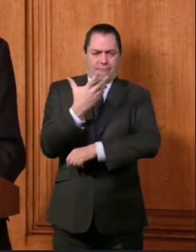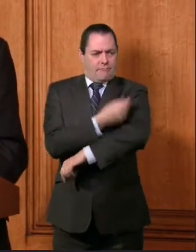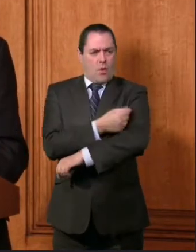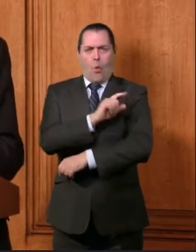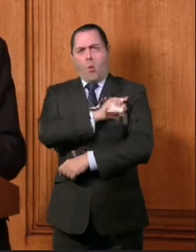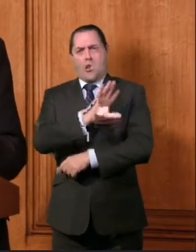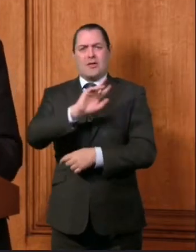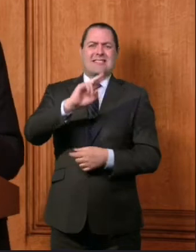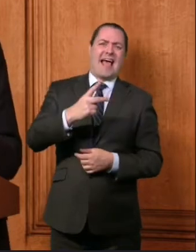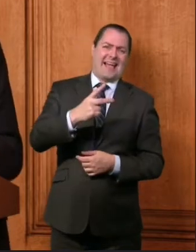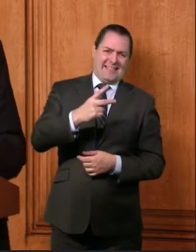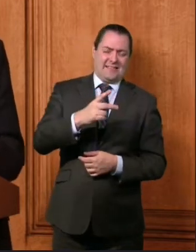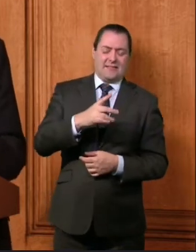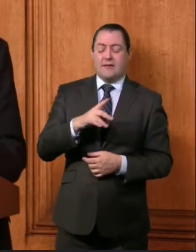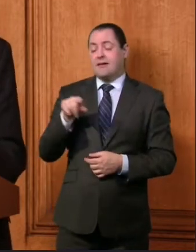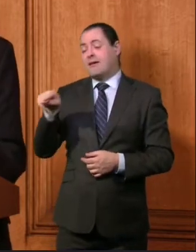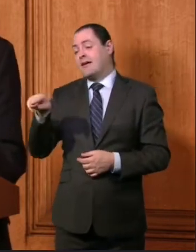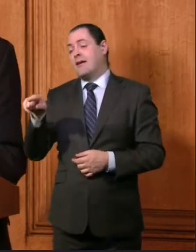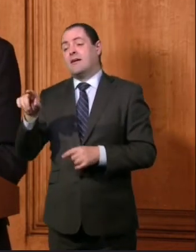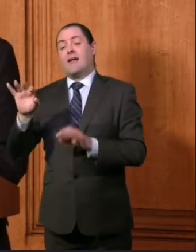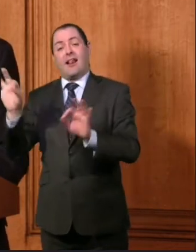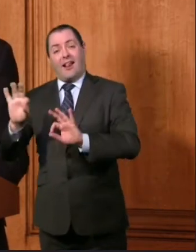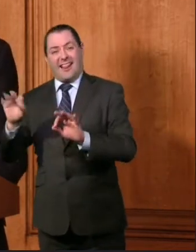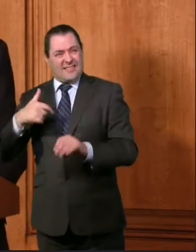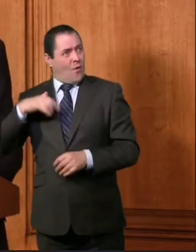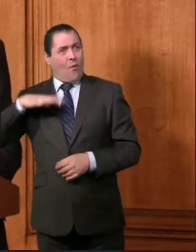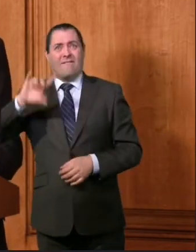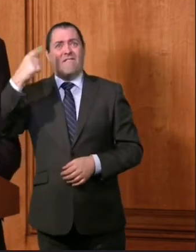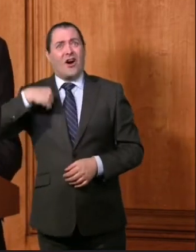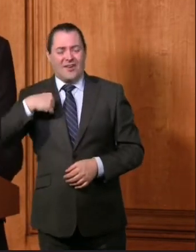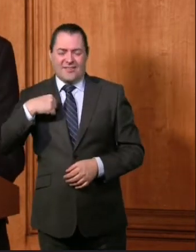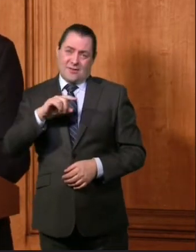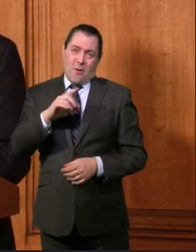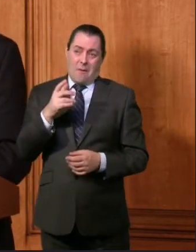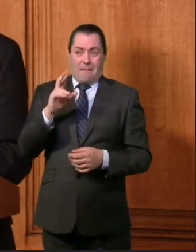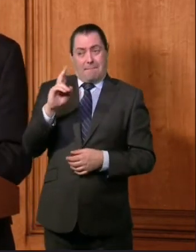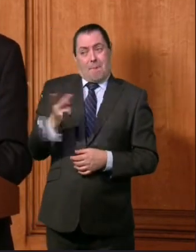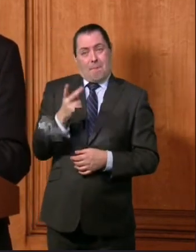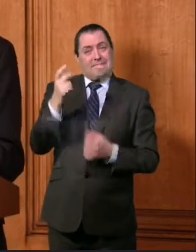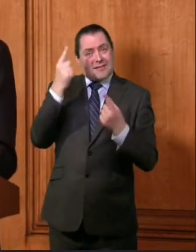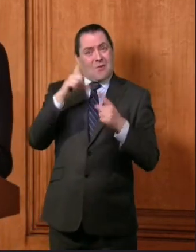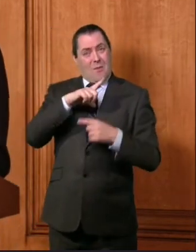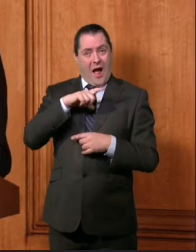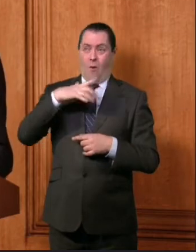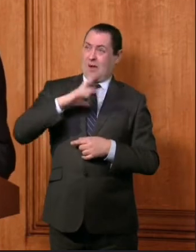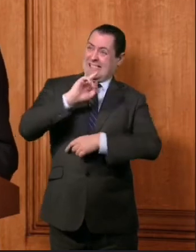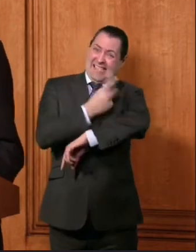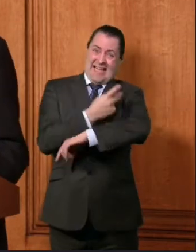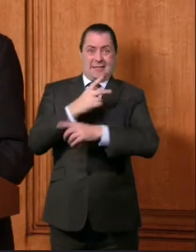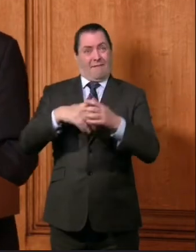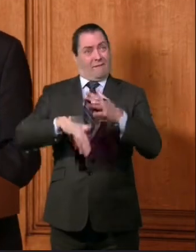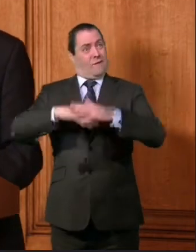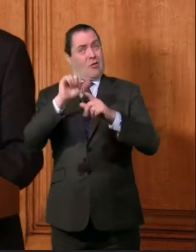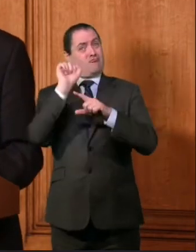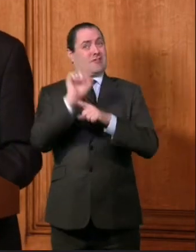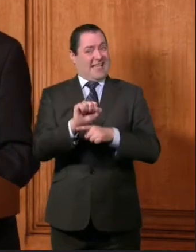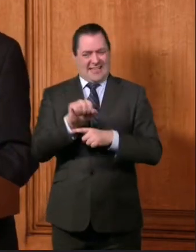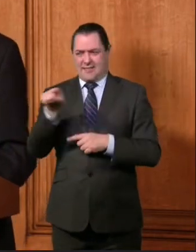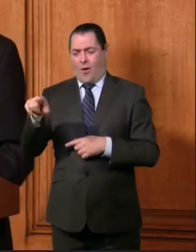why can't I have my first vaccine? And those are both reasonable positions that people are taking. But the reality is that by doing this longer